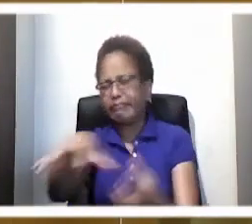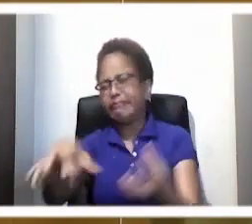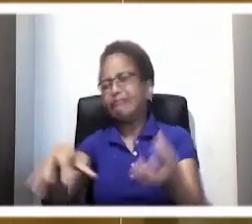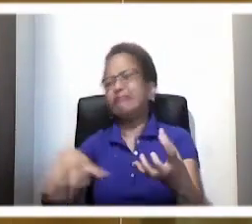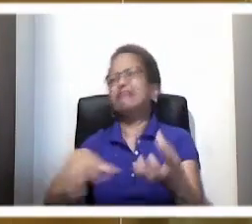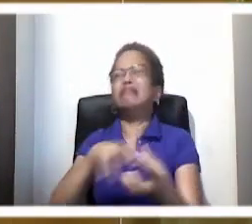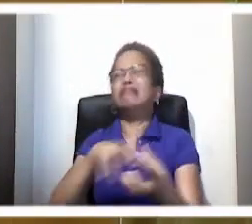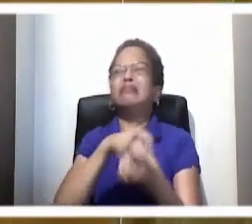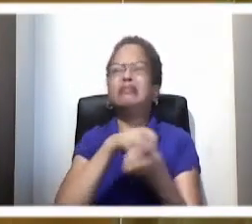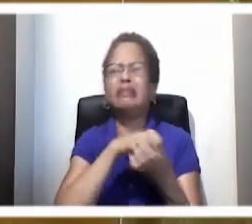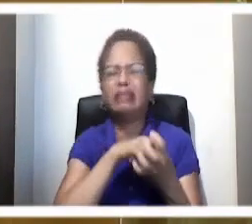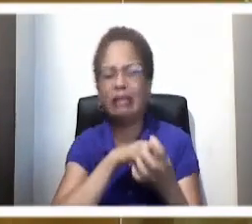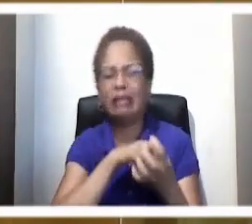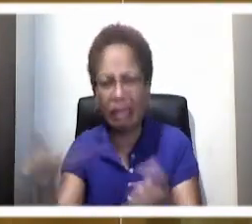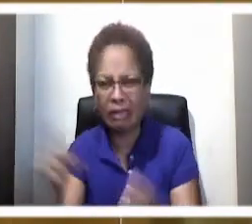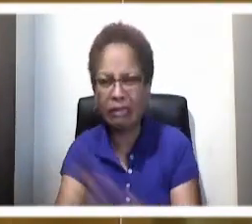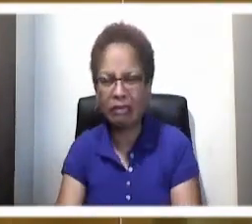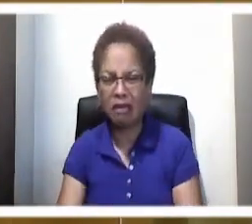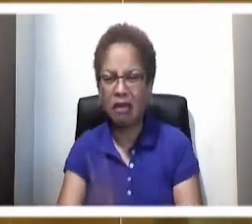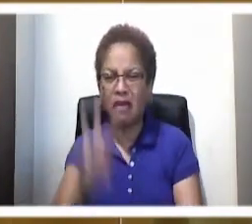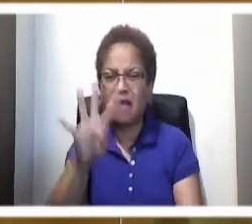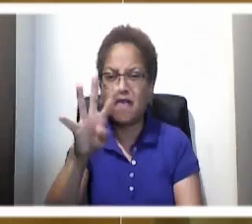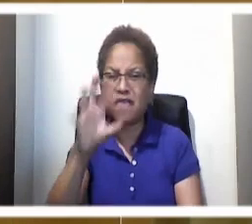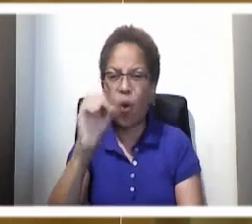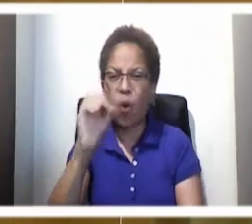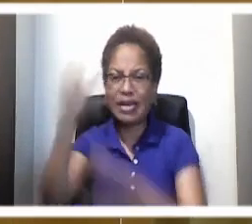into exile for 40 years in Babylon.